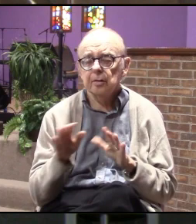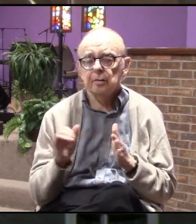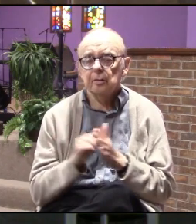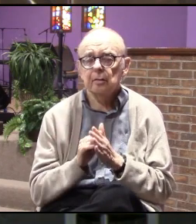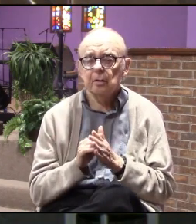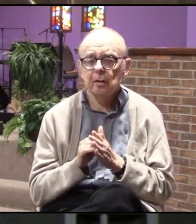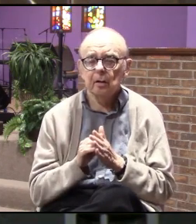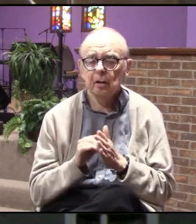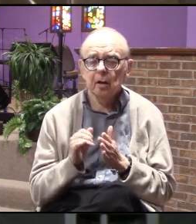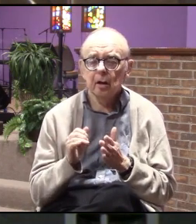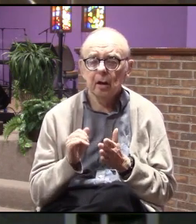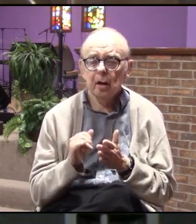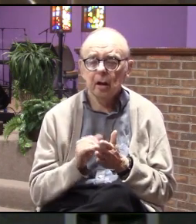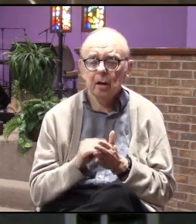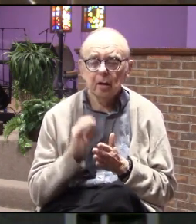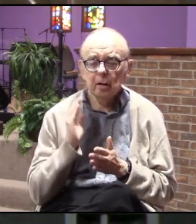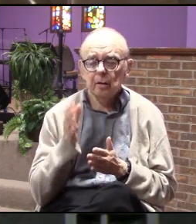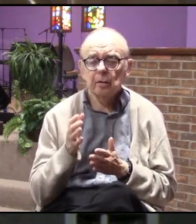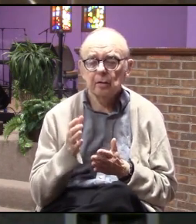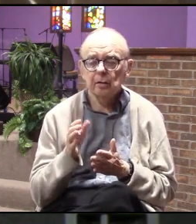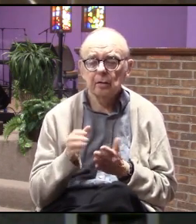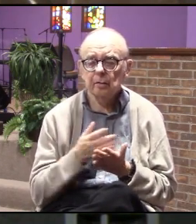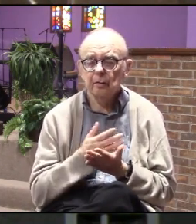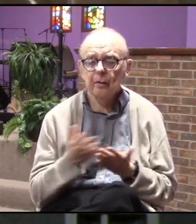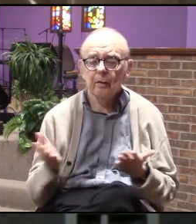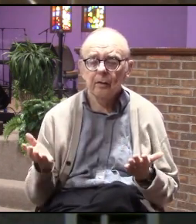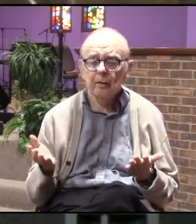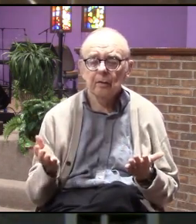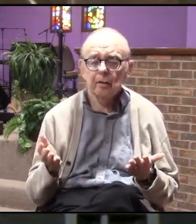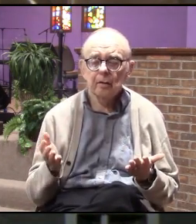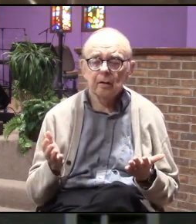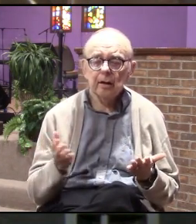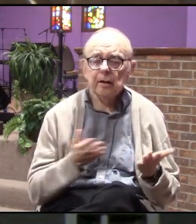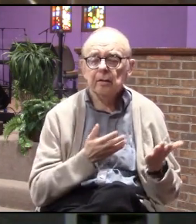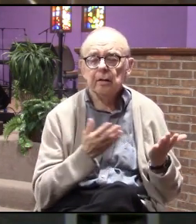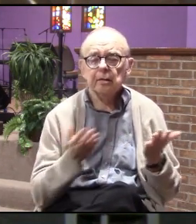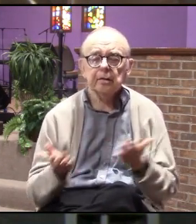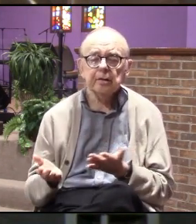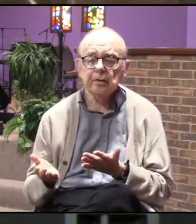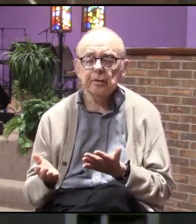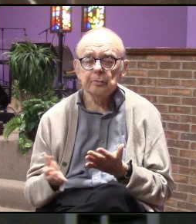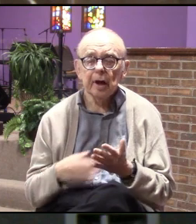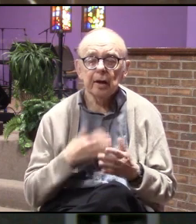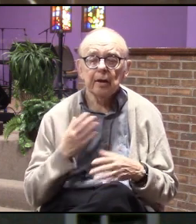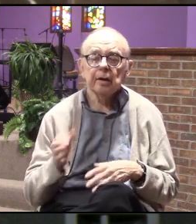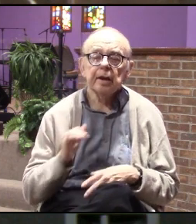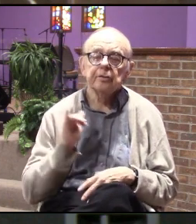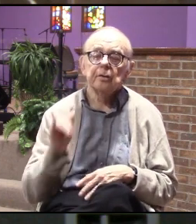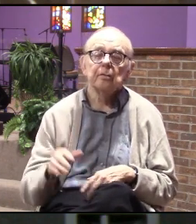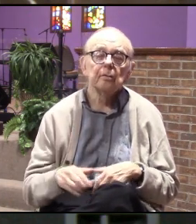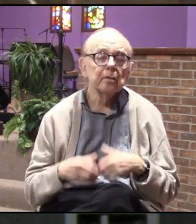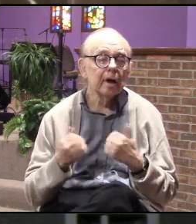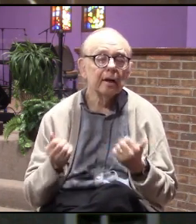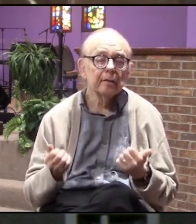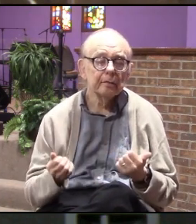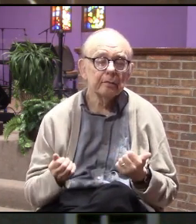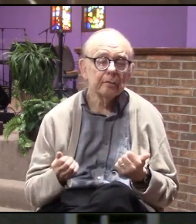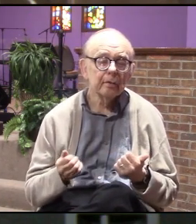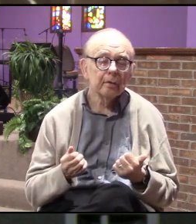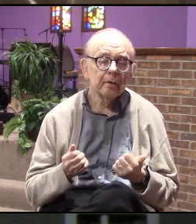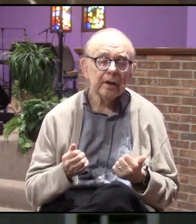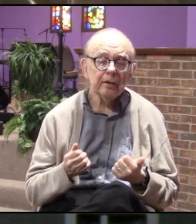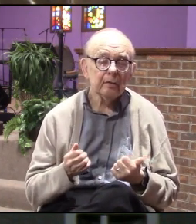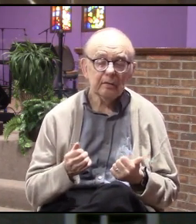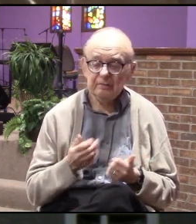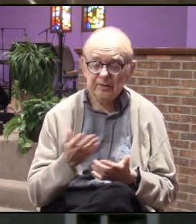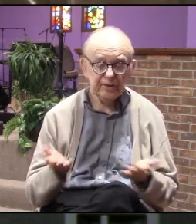do, that will I build something that's going to help carry me on into my eternal life? Or is this